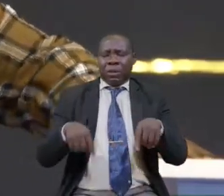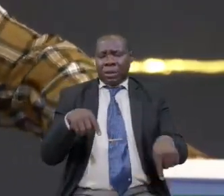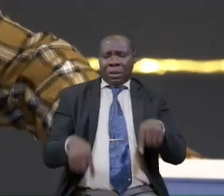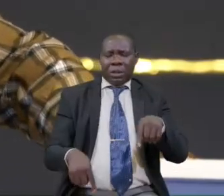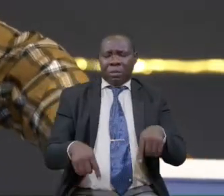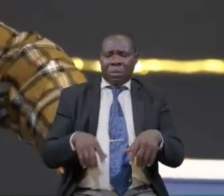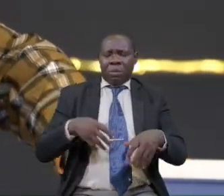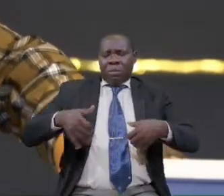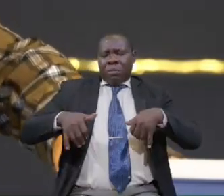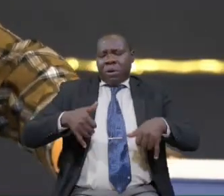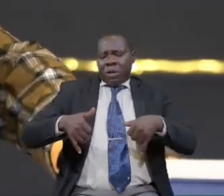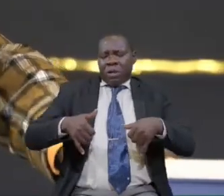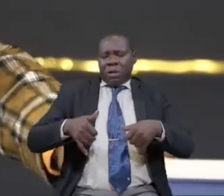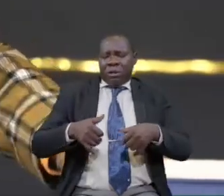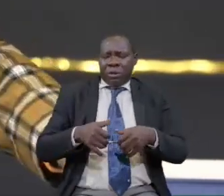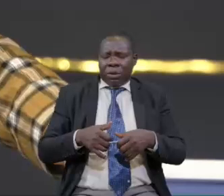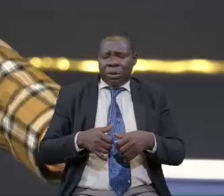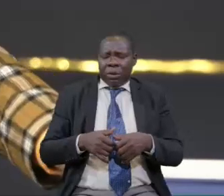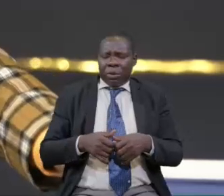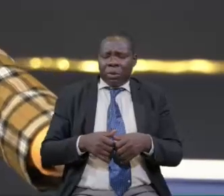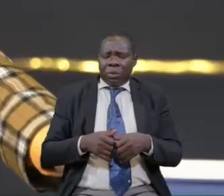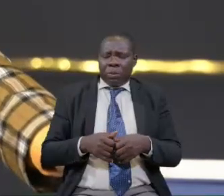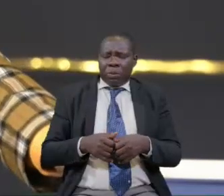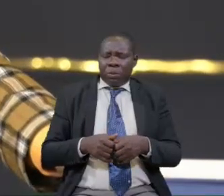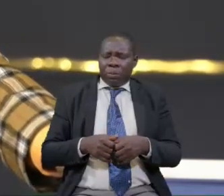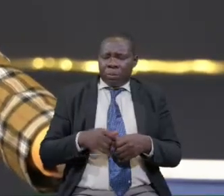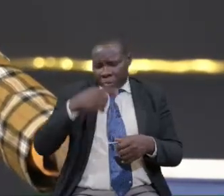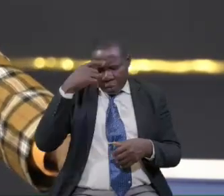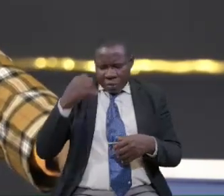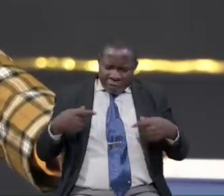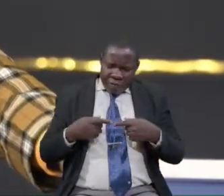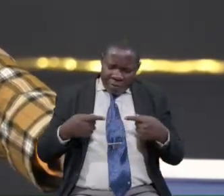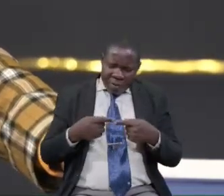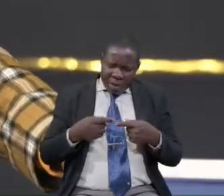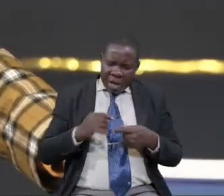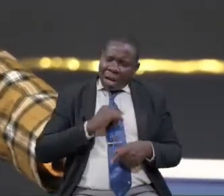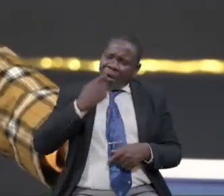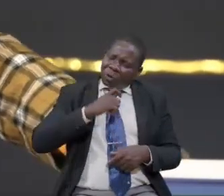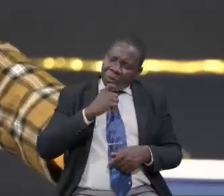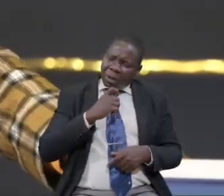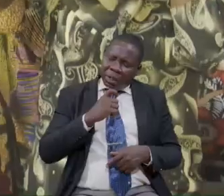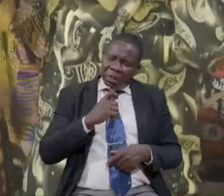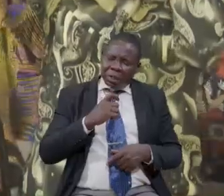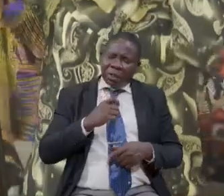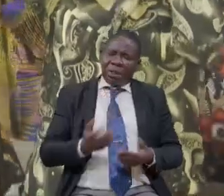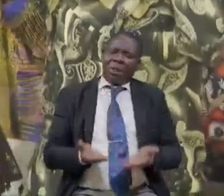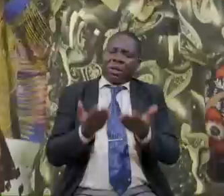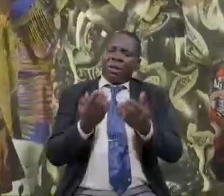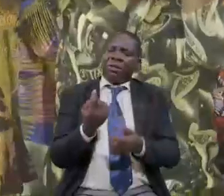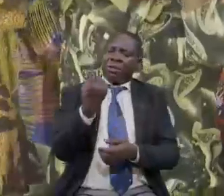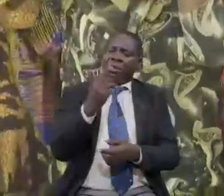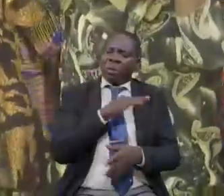hooked because of pain, I command, rise up and walk in Jesus' name.